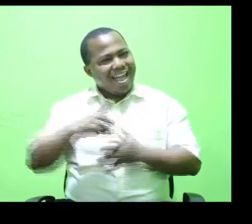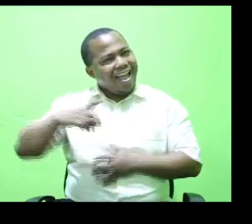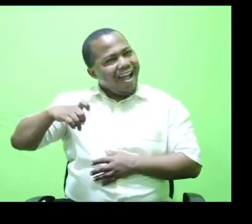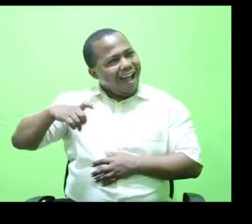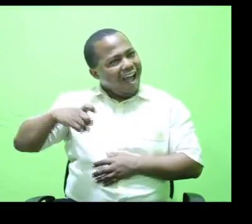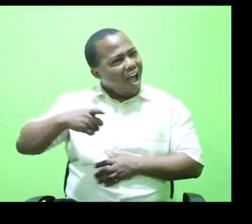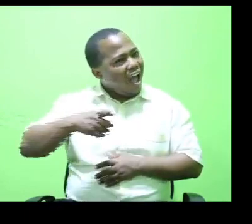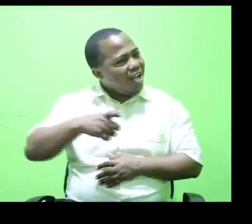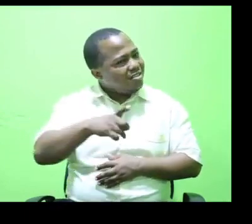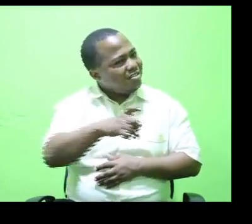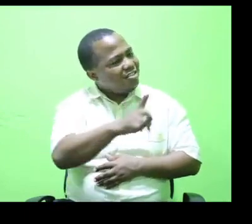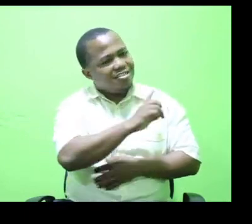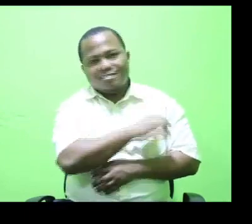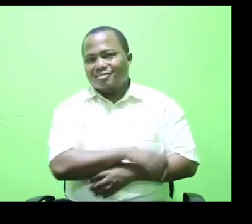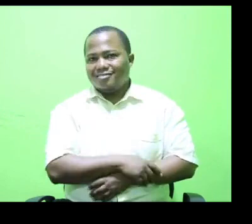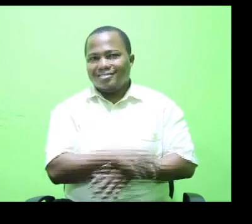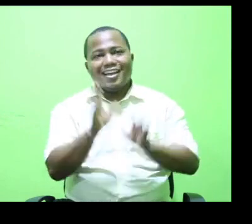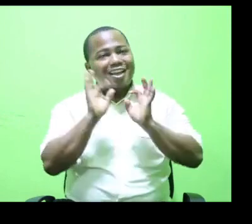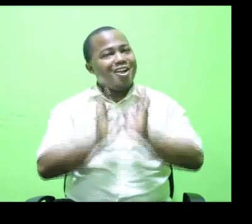Antigens.